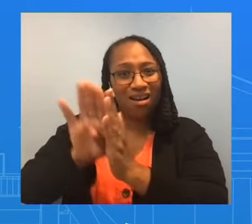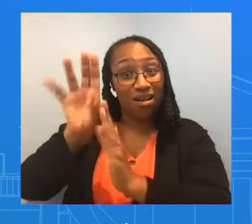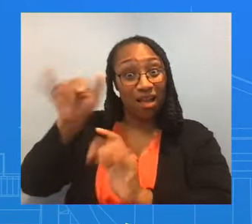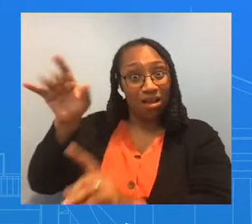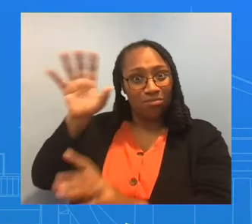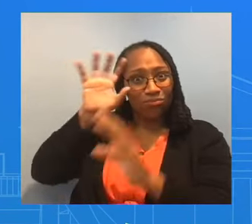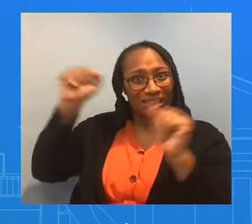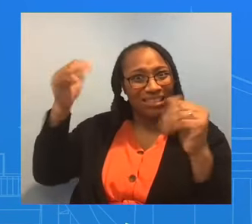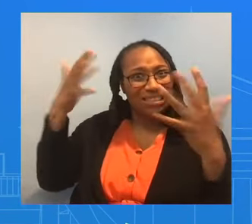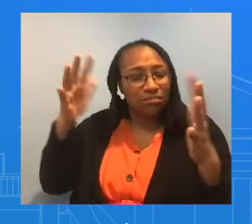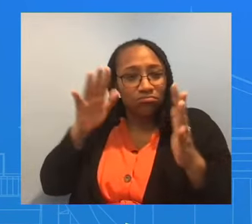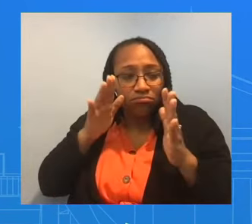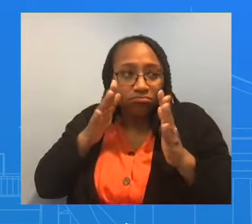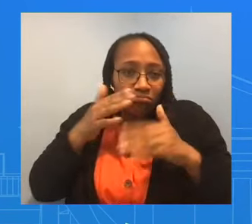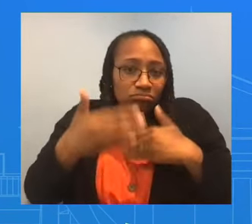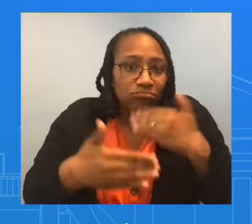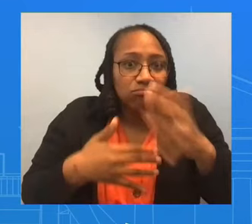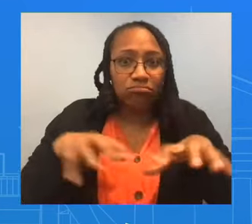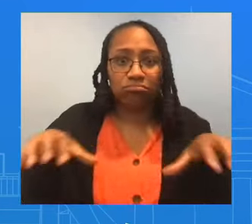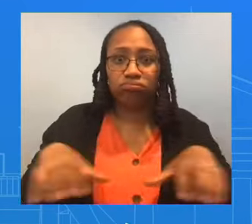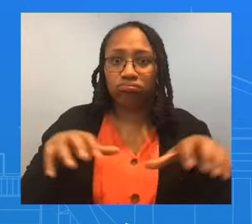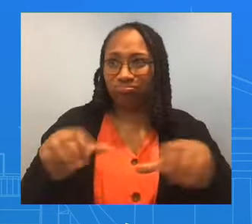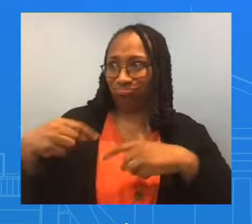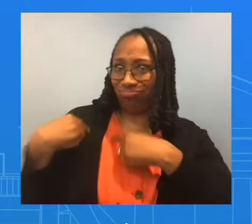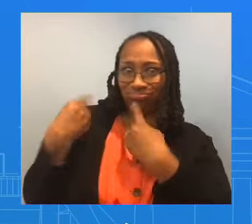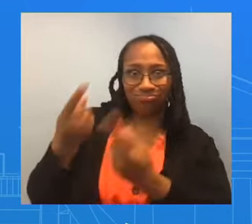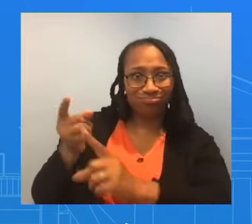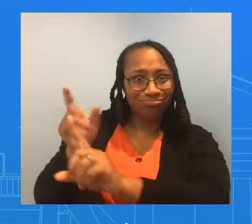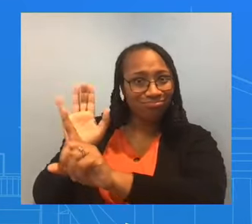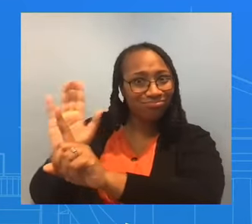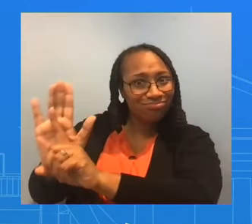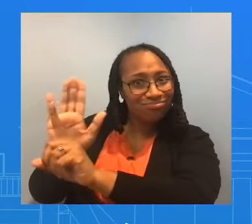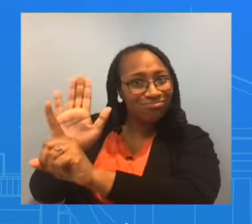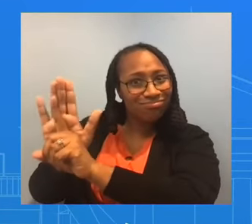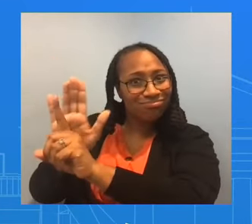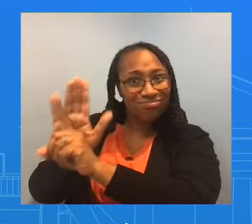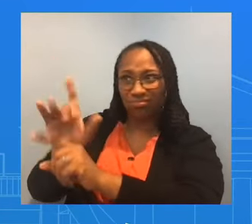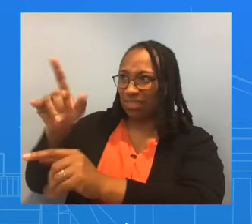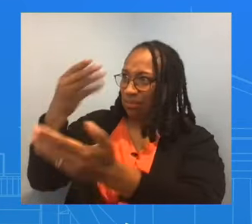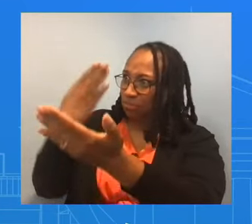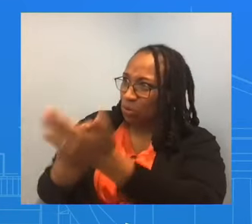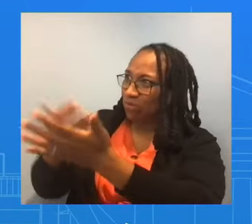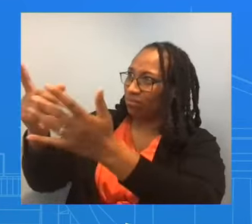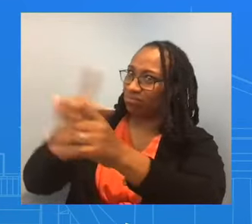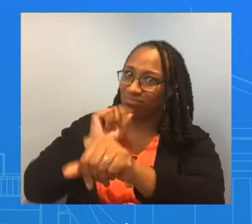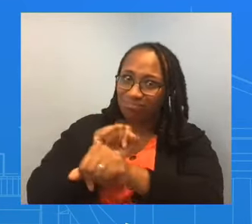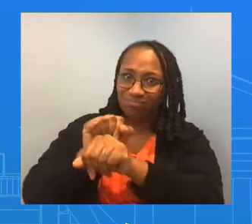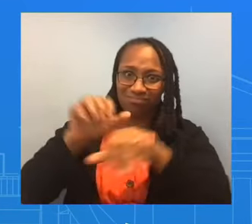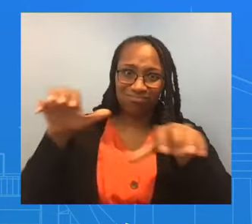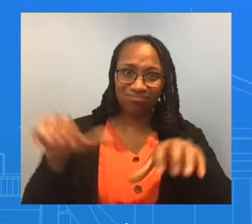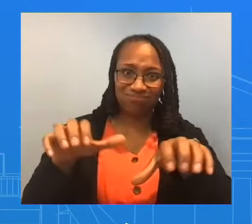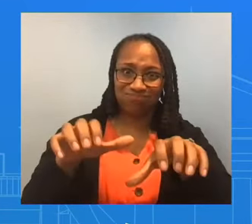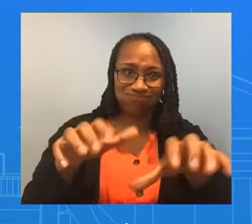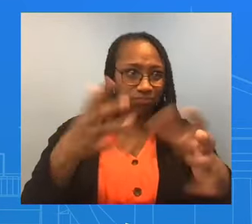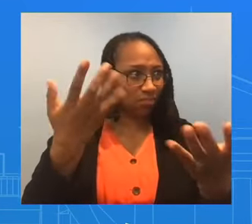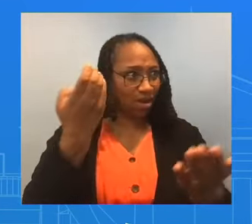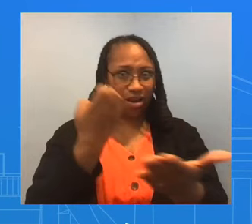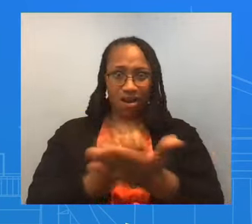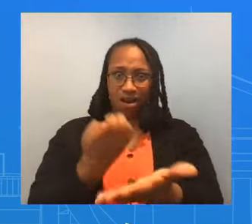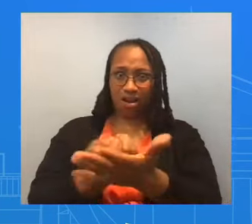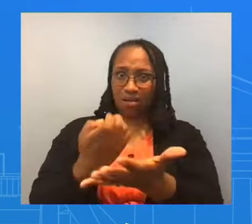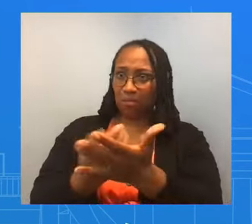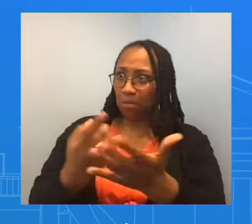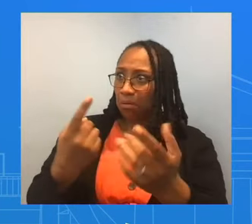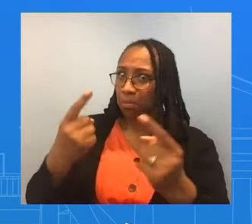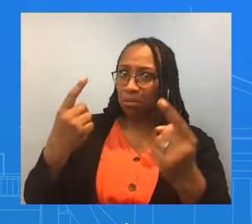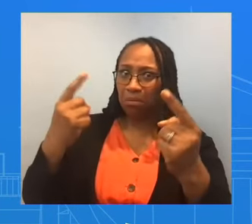in his actions, you see that in his economic policy, right? We did it in a fiscally responsible way. I think that's a bless you for the person back there.